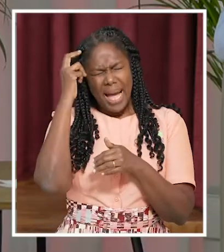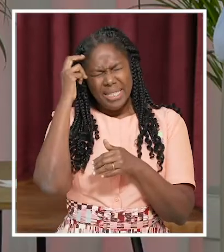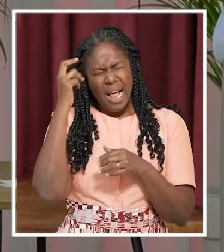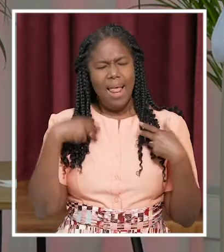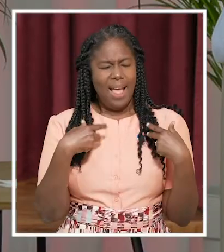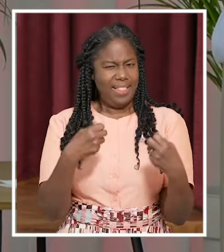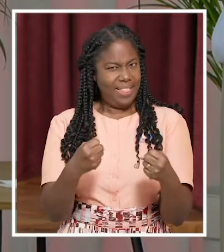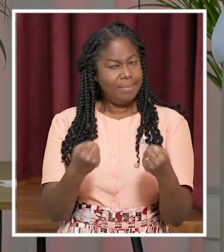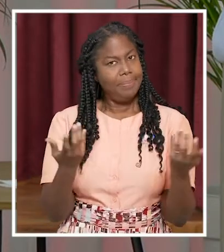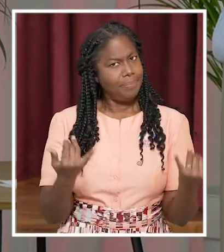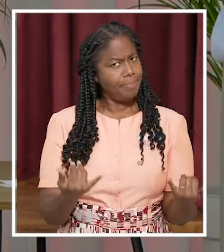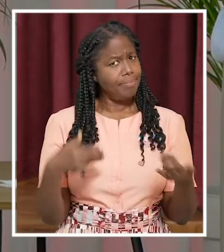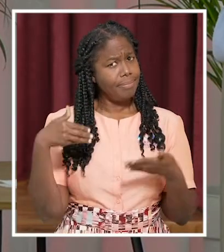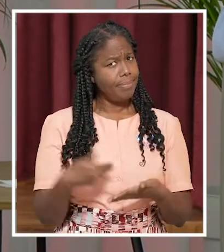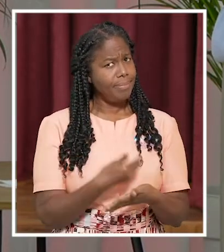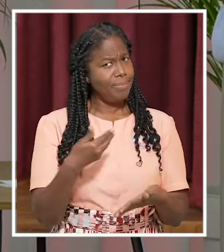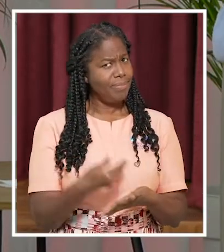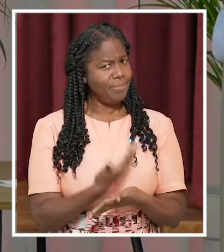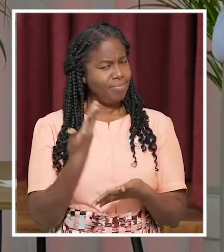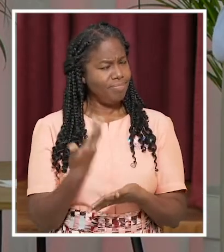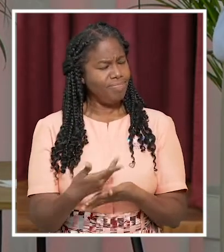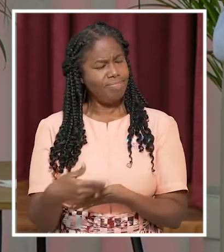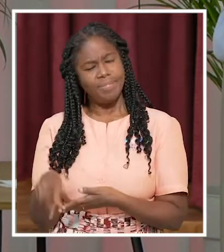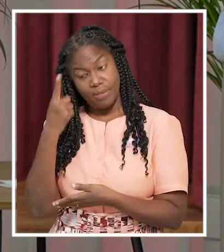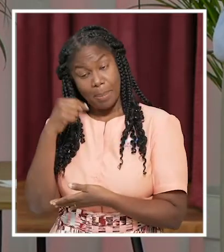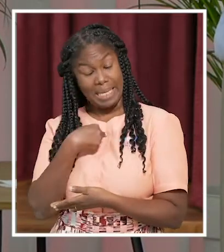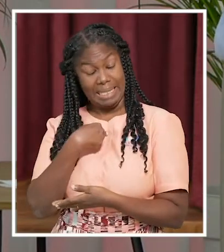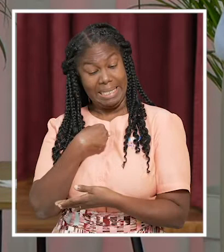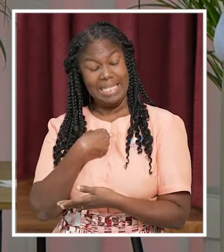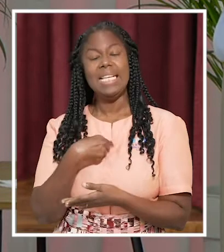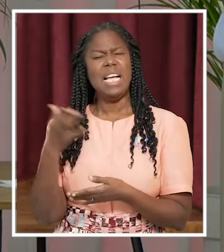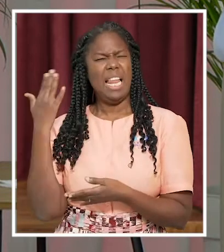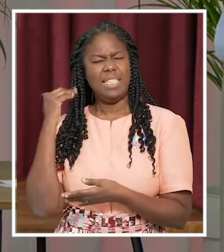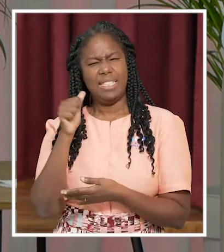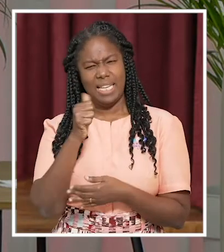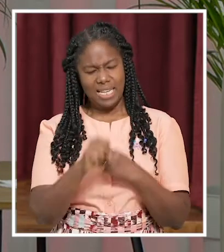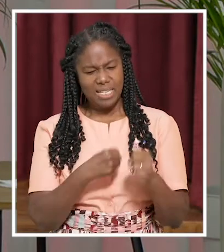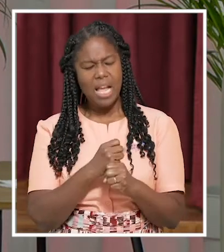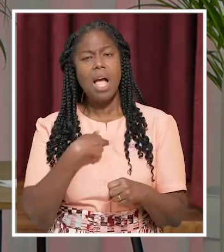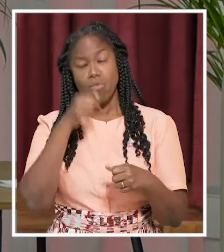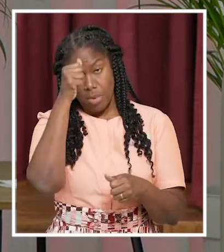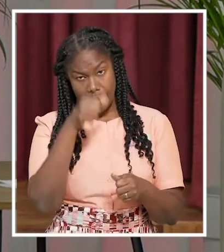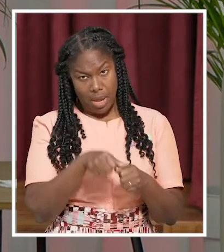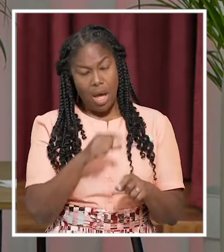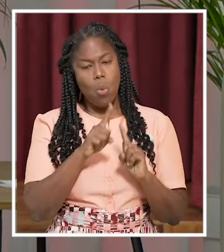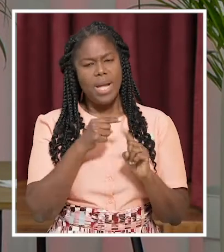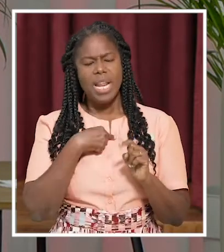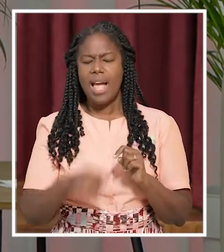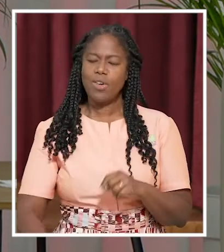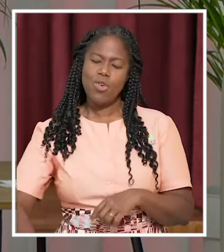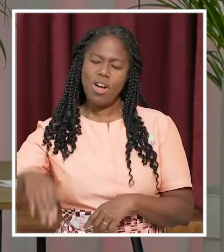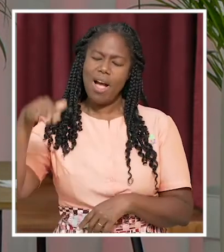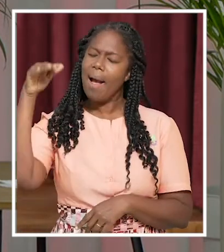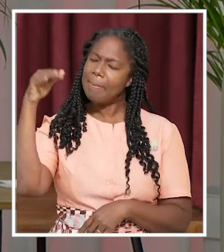pretty new within the past decade for me, because I knew that when I was growing up, and I'm sure you at home would have heard it, we would